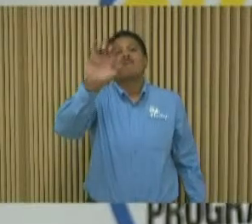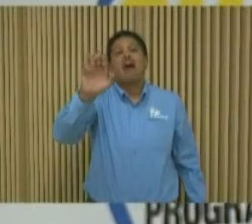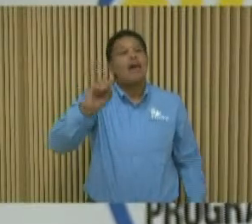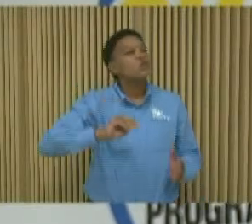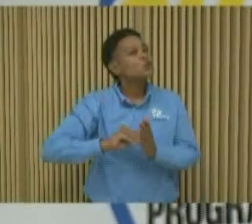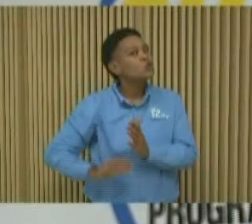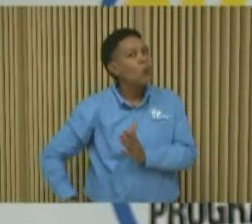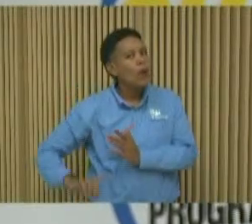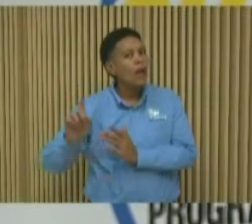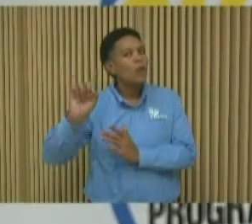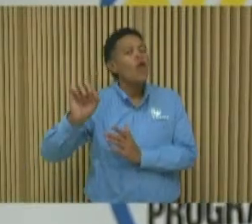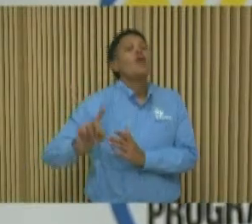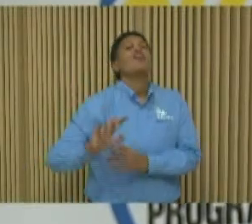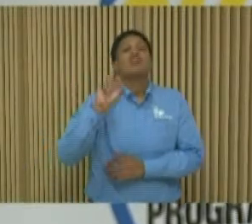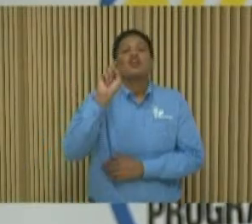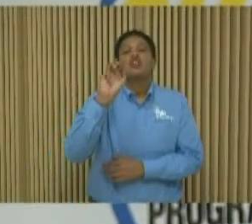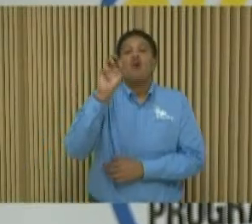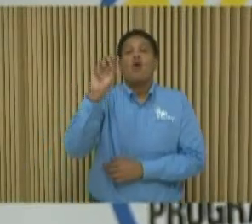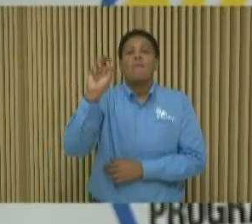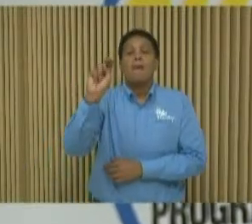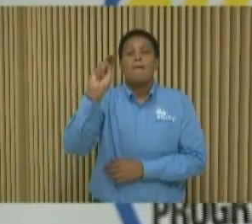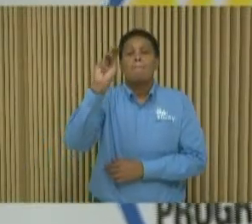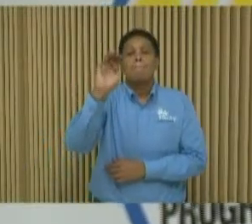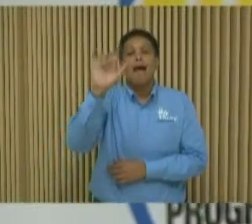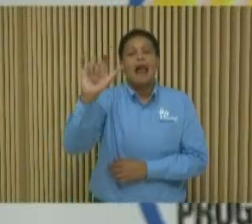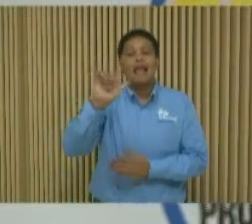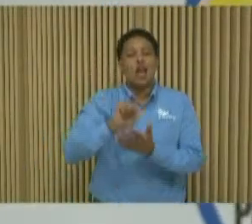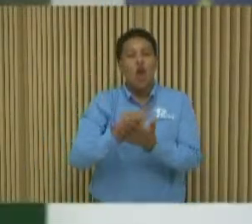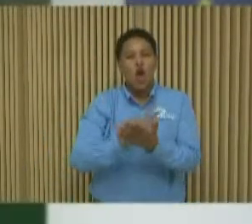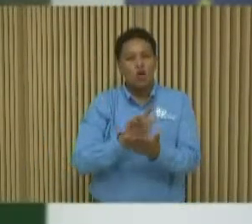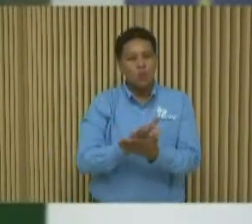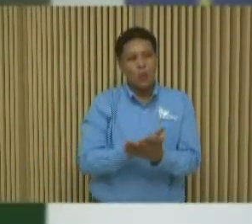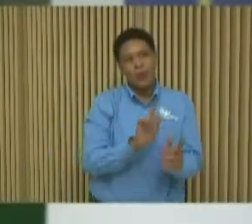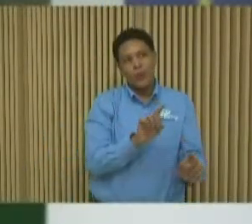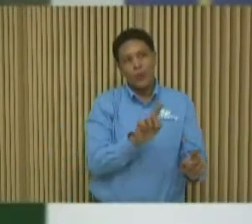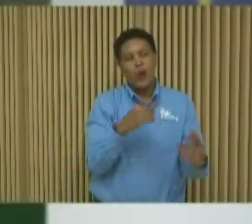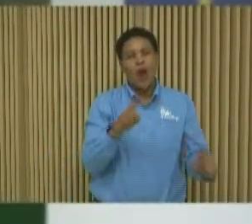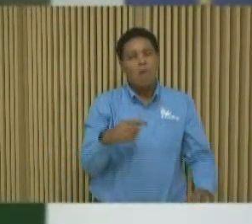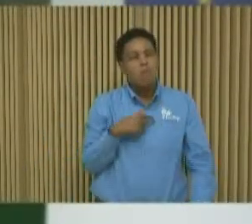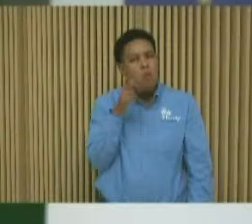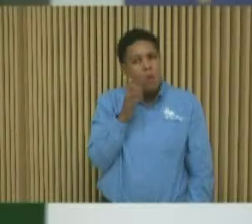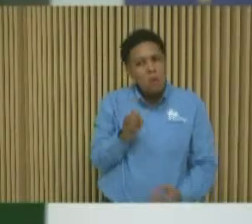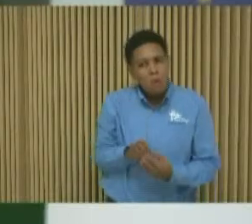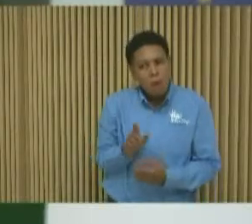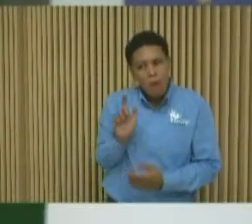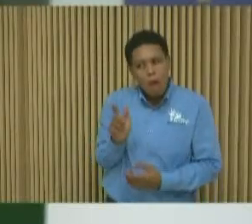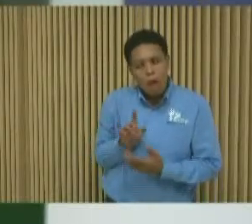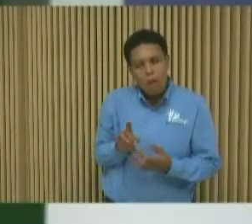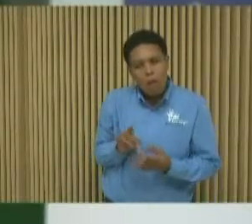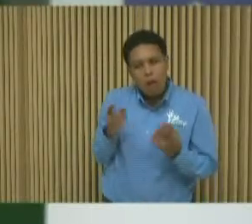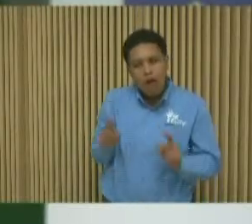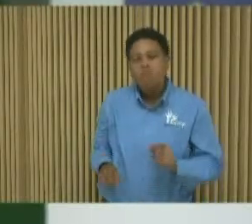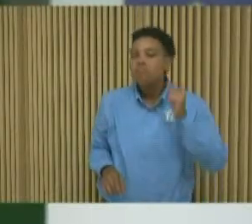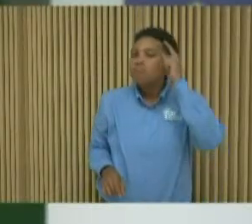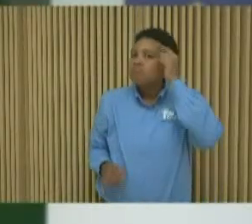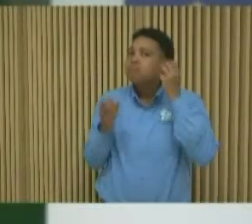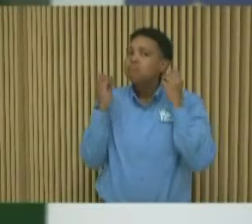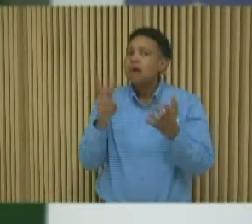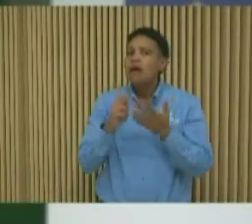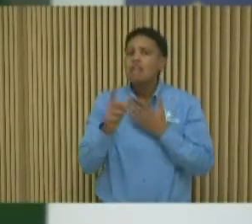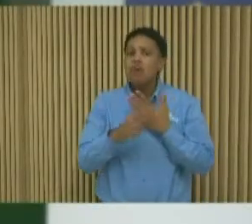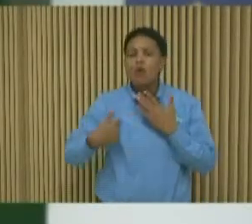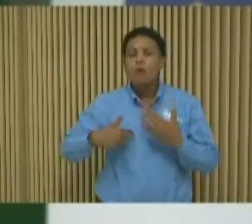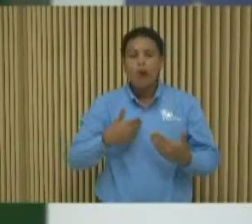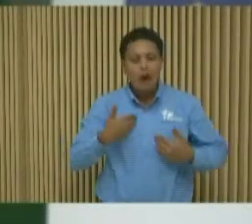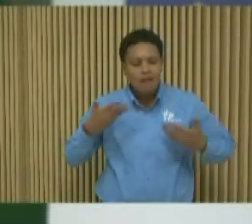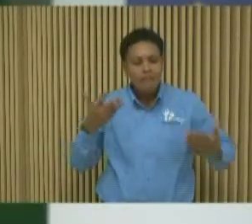Manley Law School. Welcome, and we will hear from each of them a little later on. Now, many of the programs we have at the